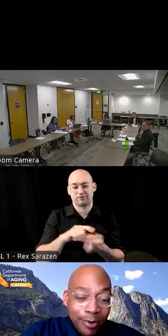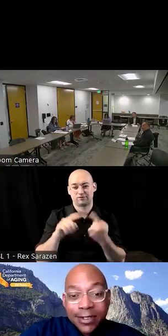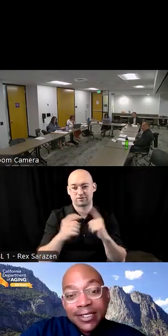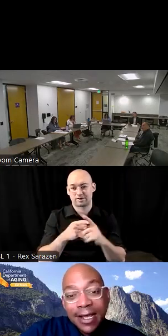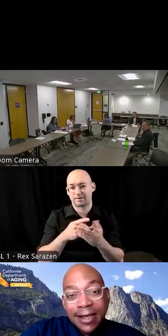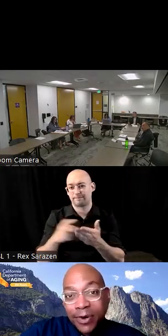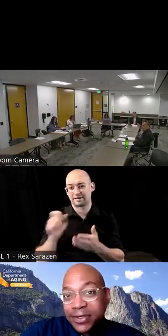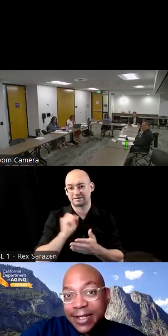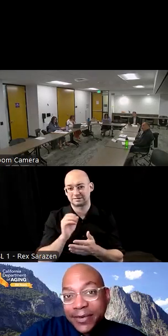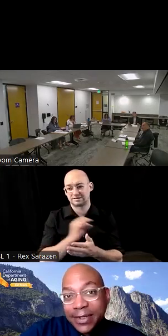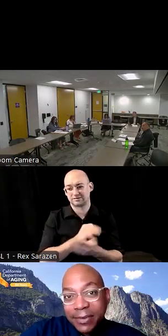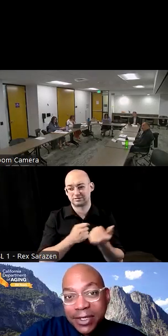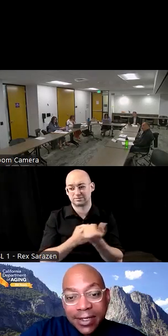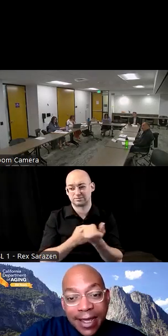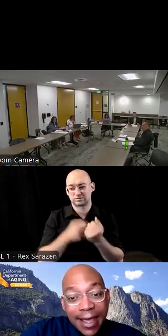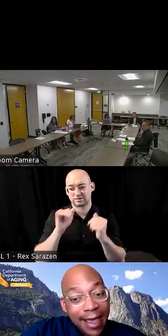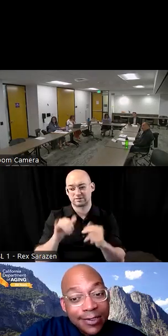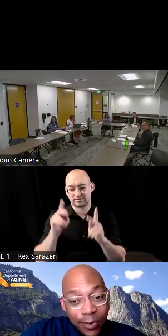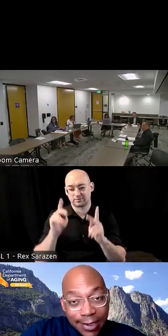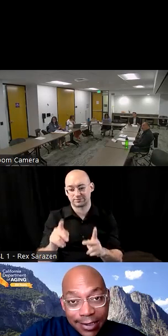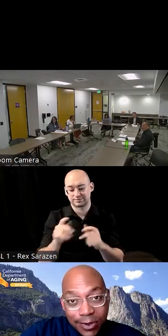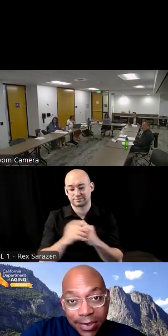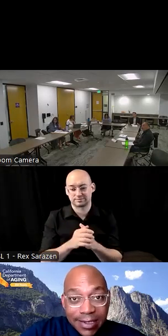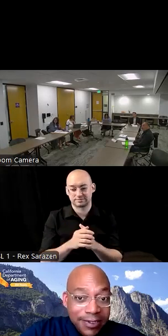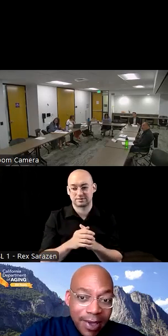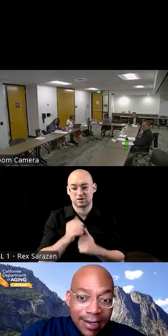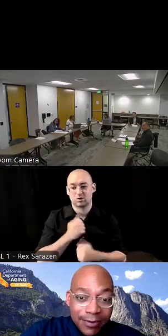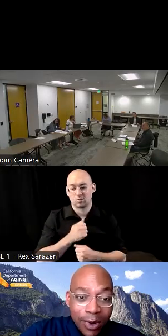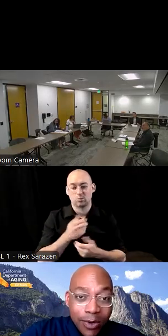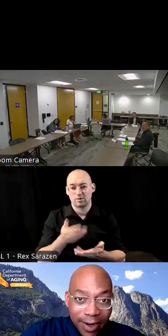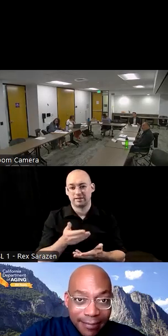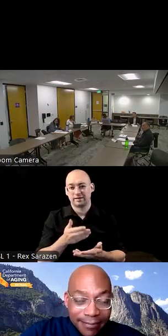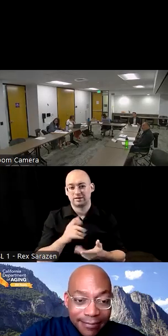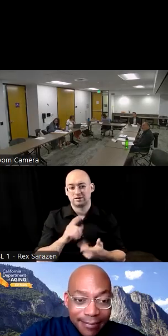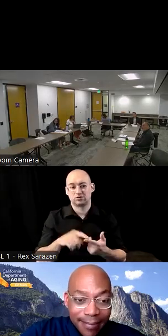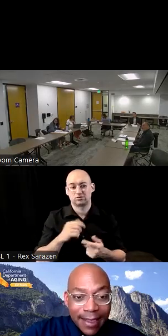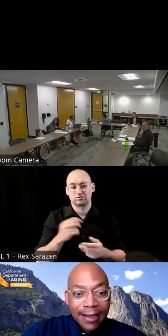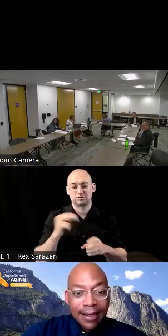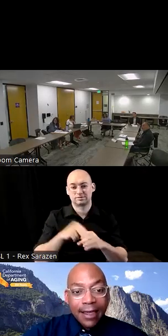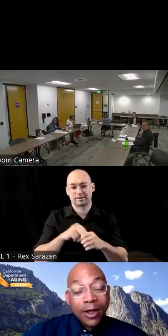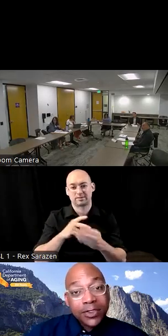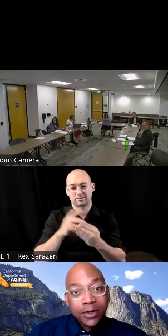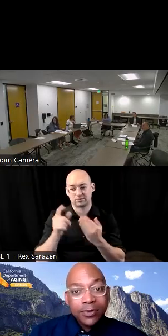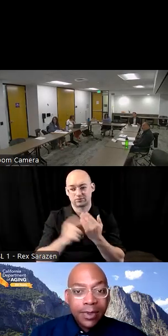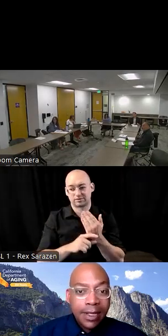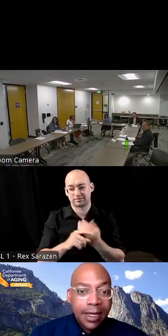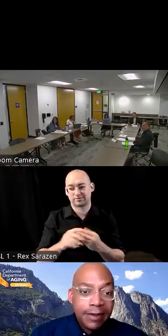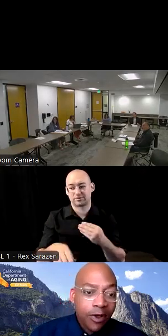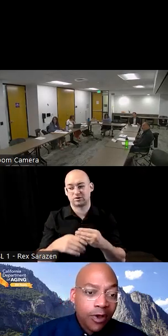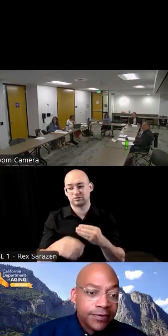who supports the person living with dementia and is willing to participate in the program. It